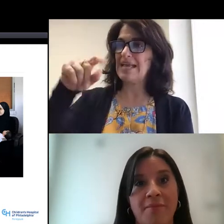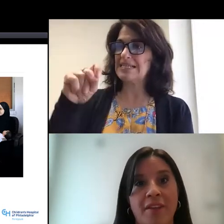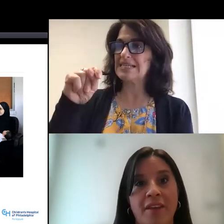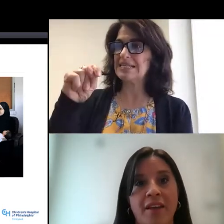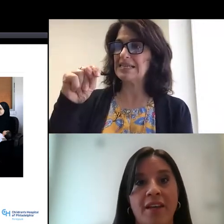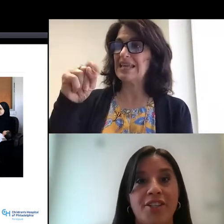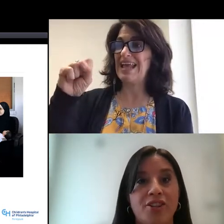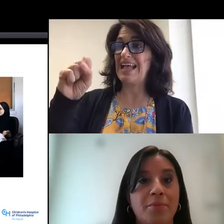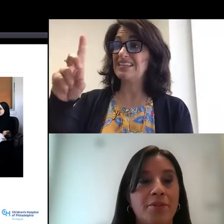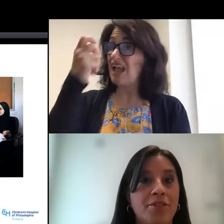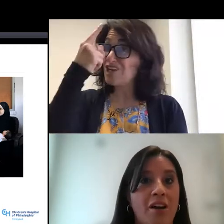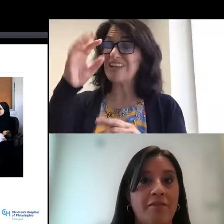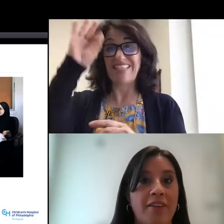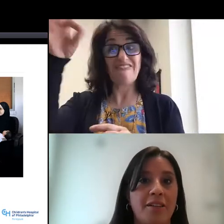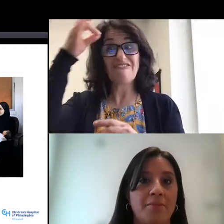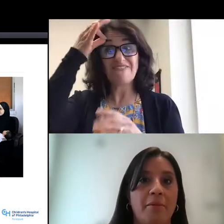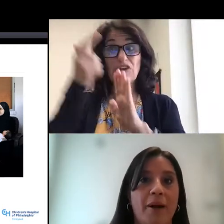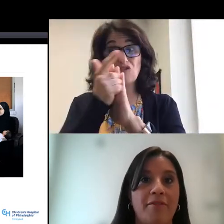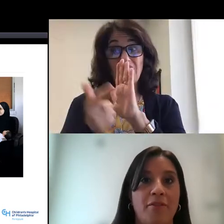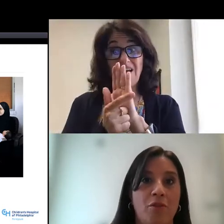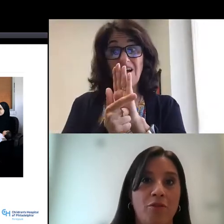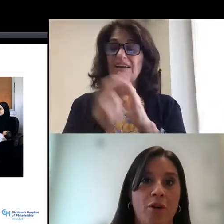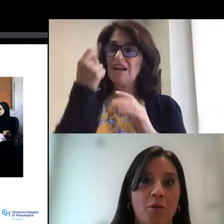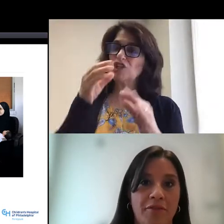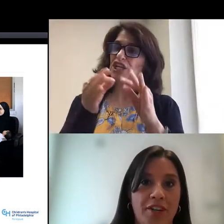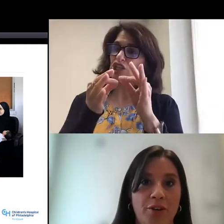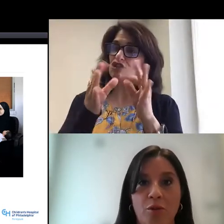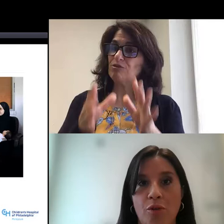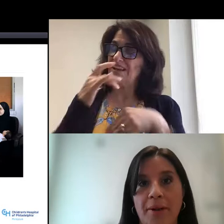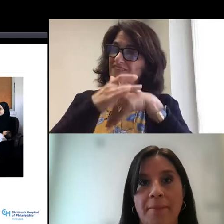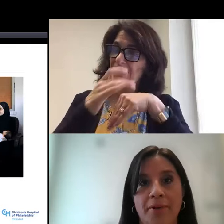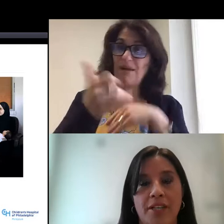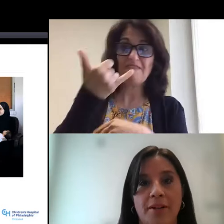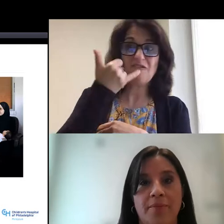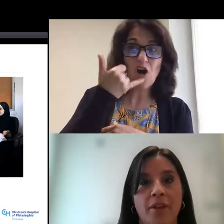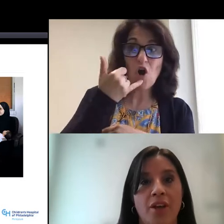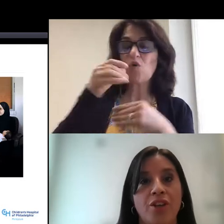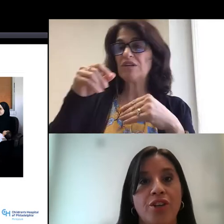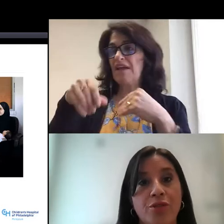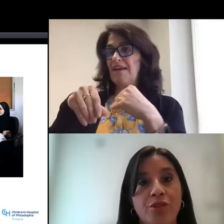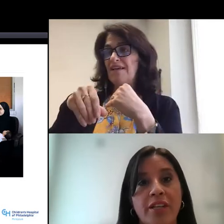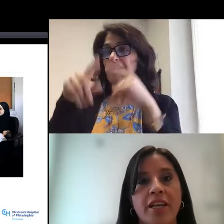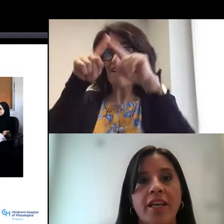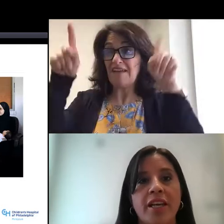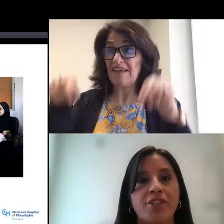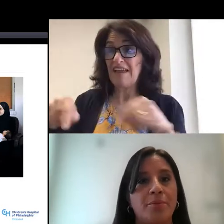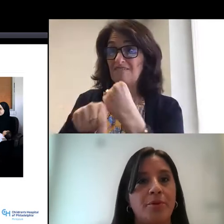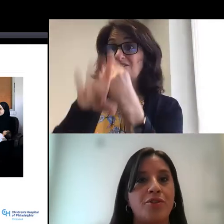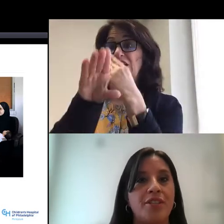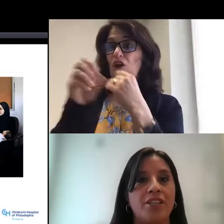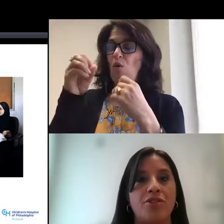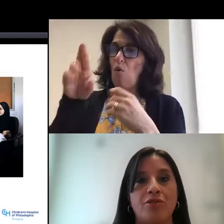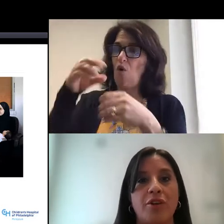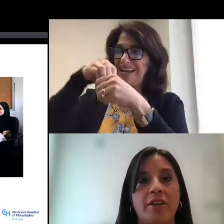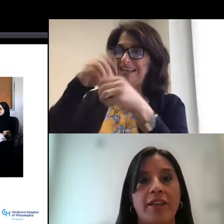law. Interpreters are available by phone or video or in person. Usually, interpreters